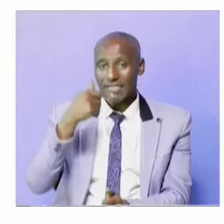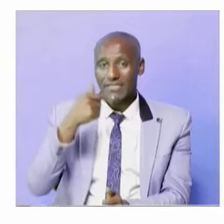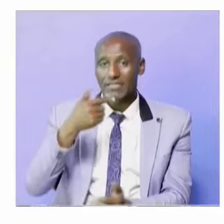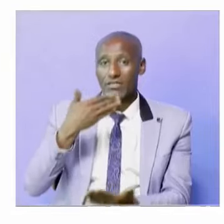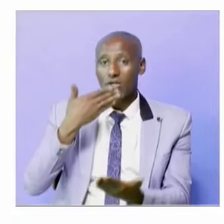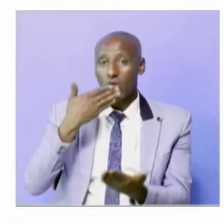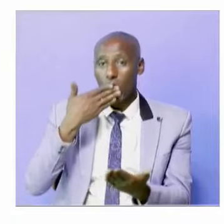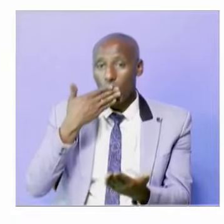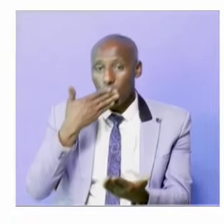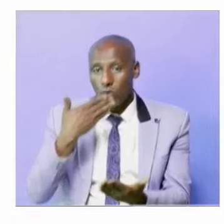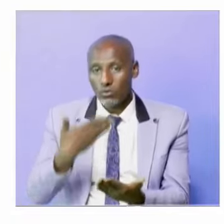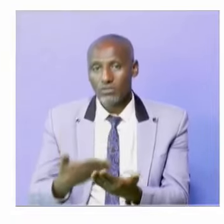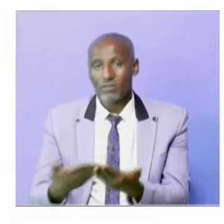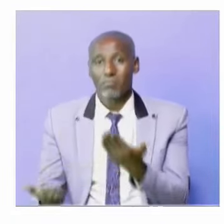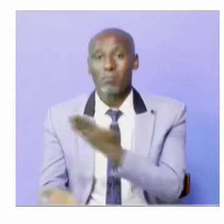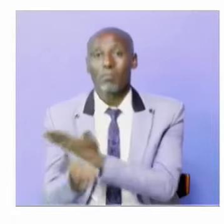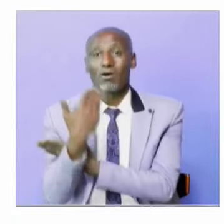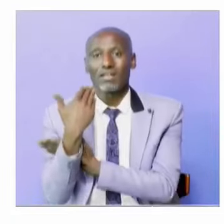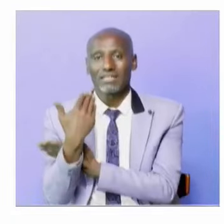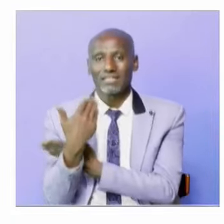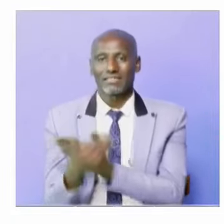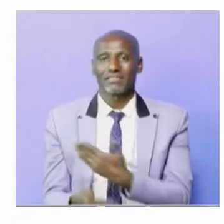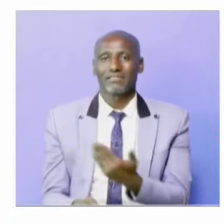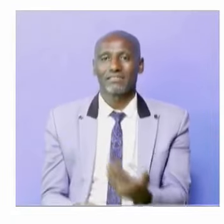what will Mr. B says?